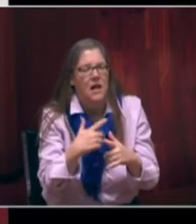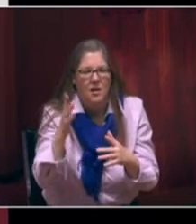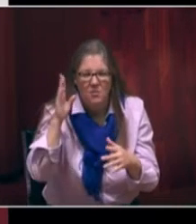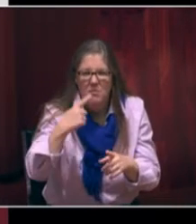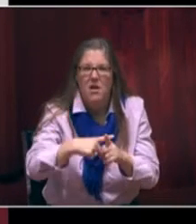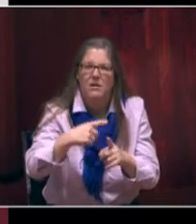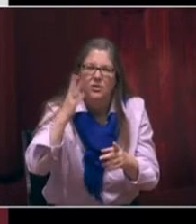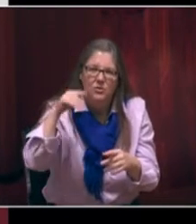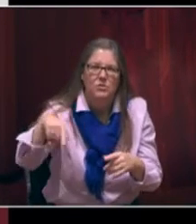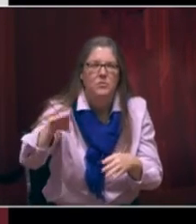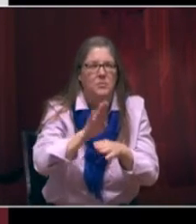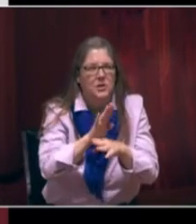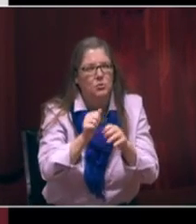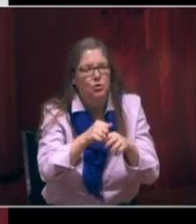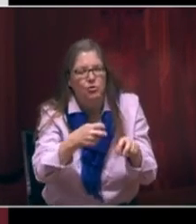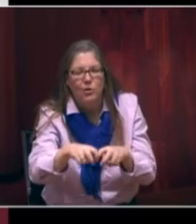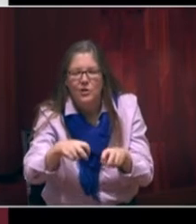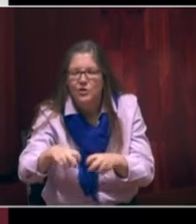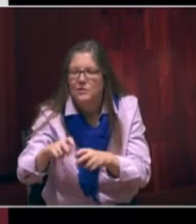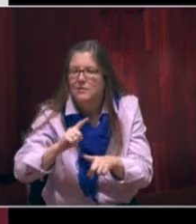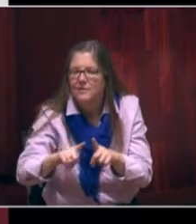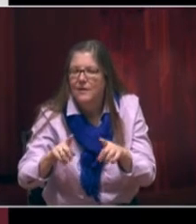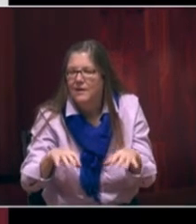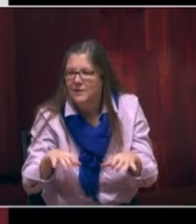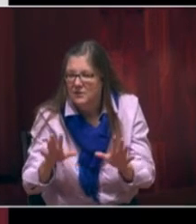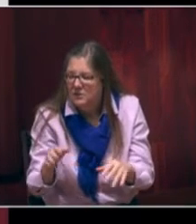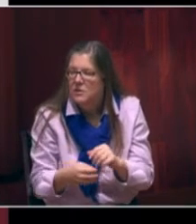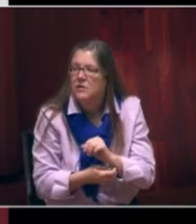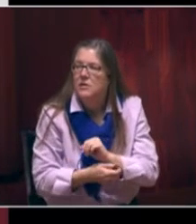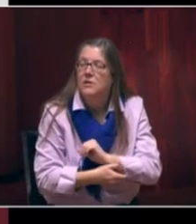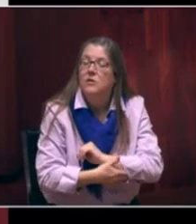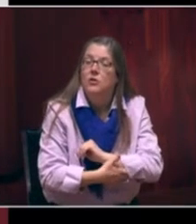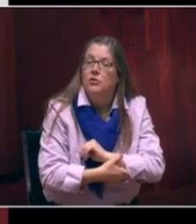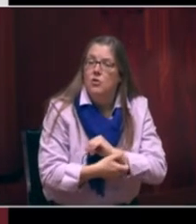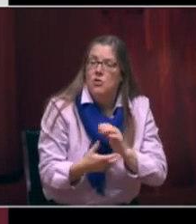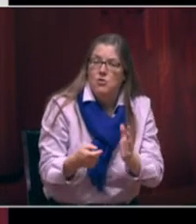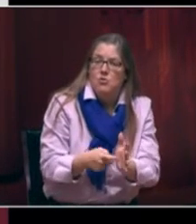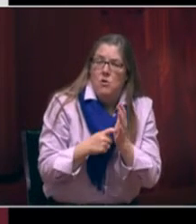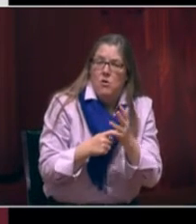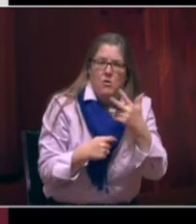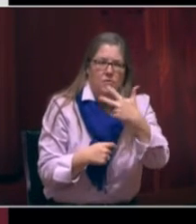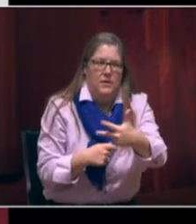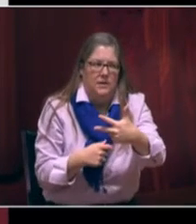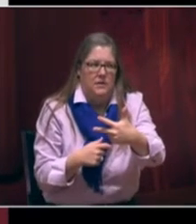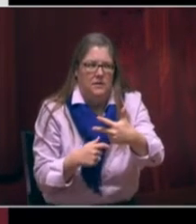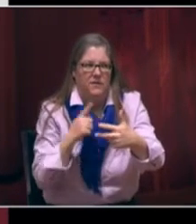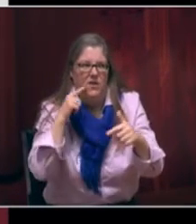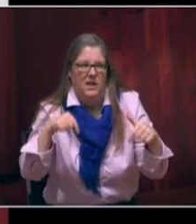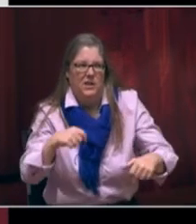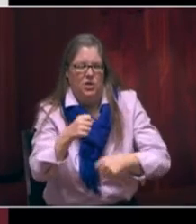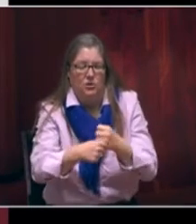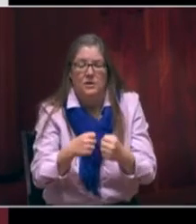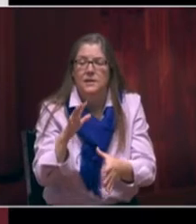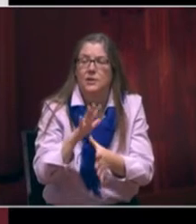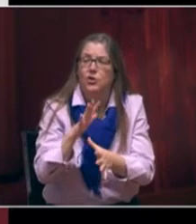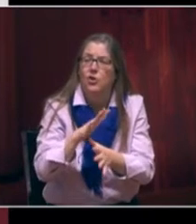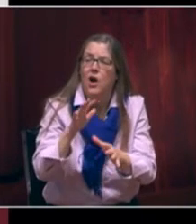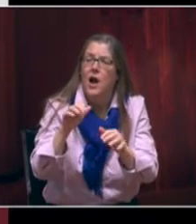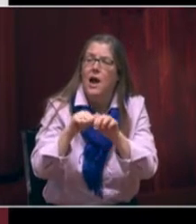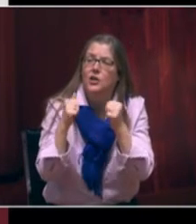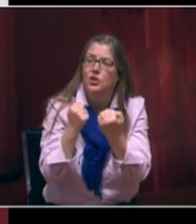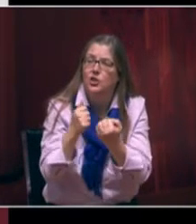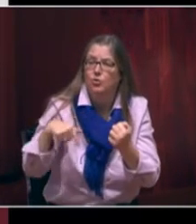with transition activities, et cetera. So what's going to be required? Three things this year, the senior agency official